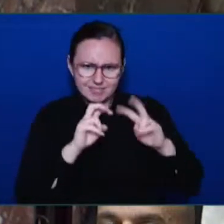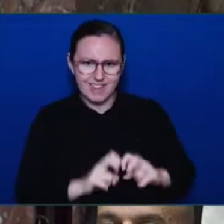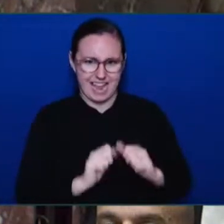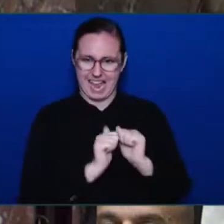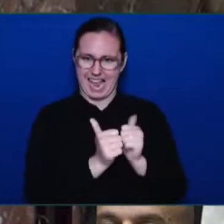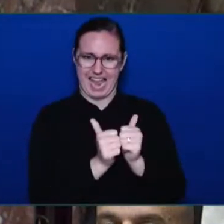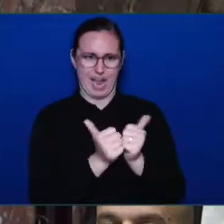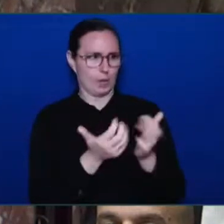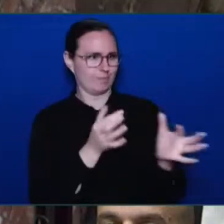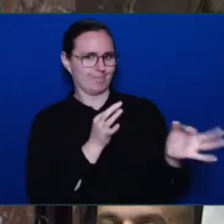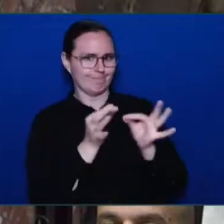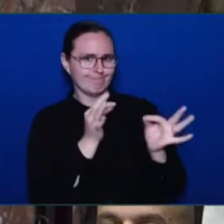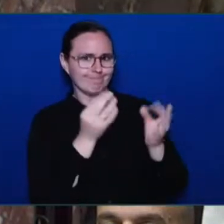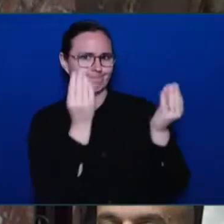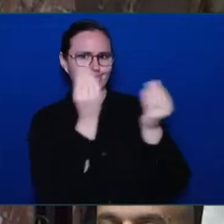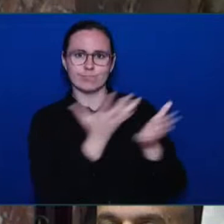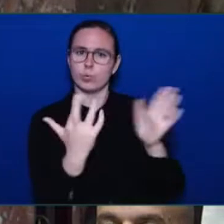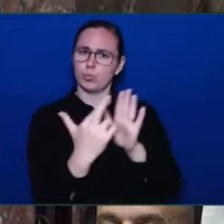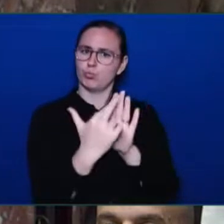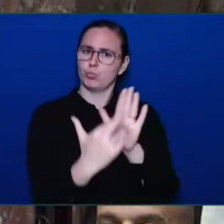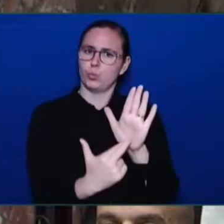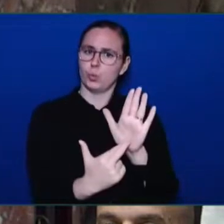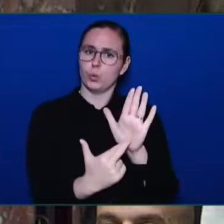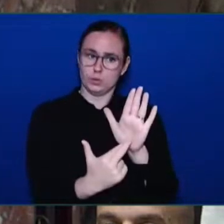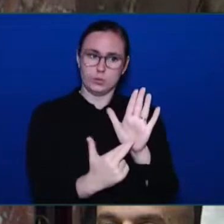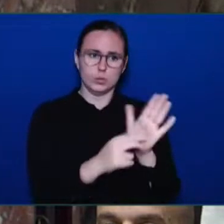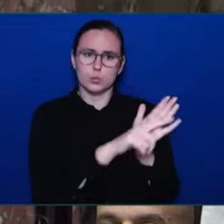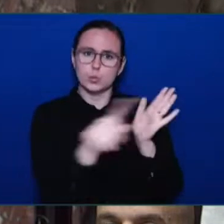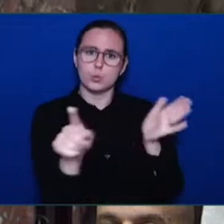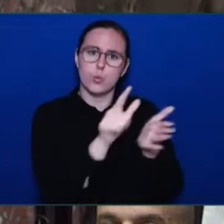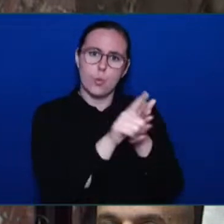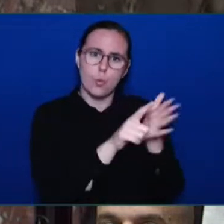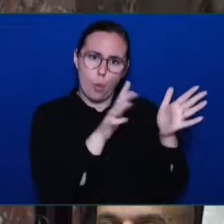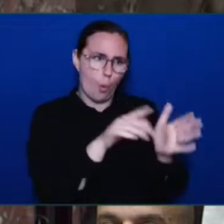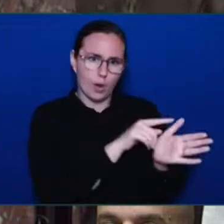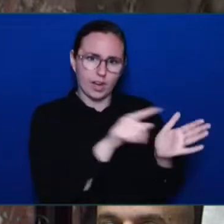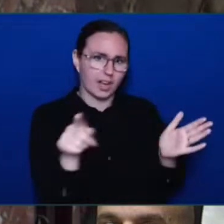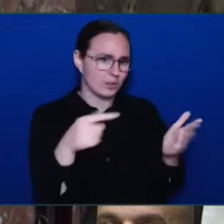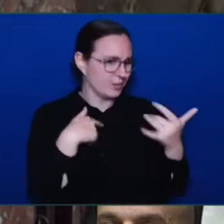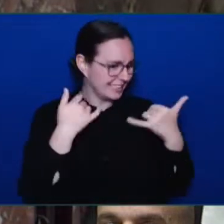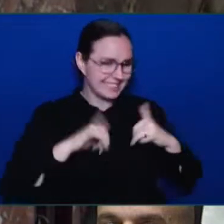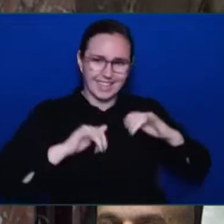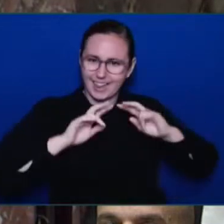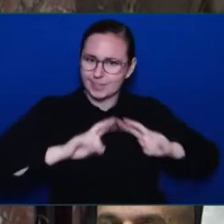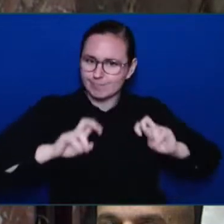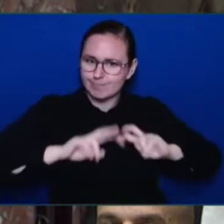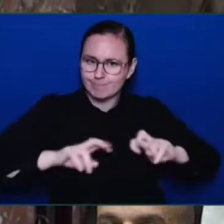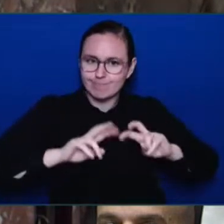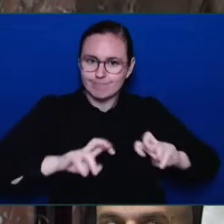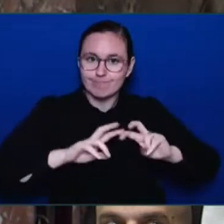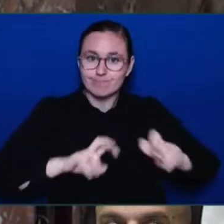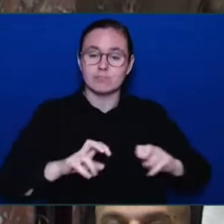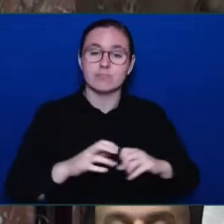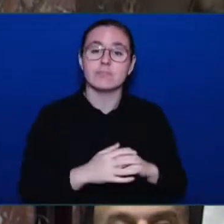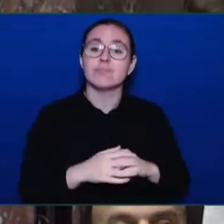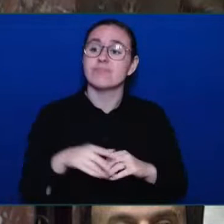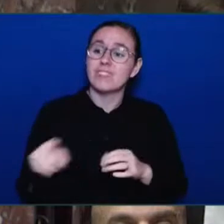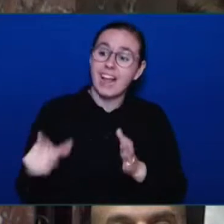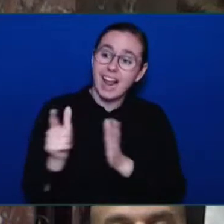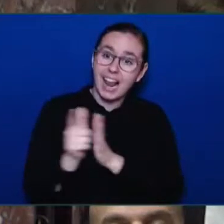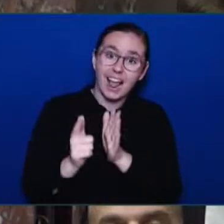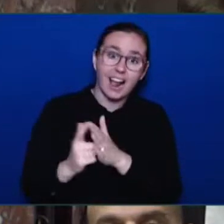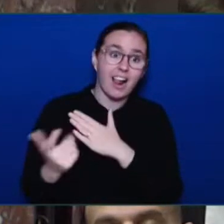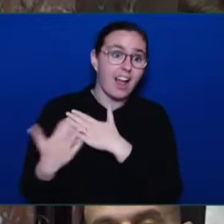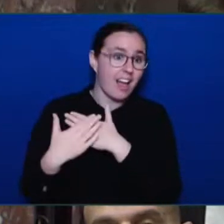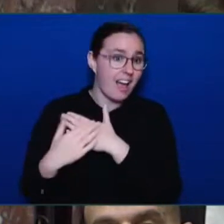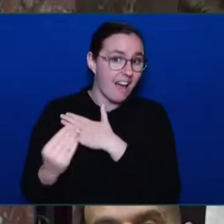to the House last week, I've received legal advice that the directive... Members, please. Minister, continue. I have